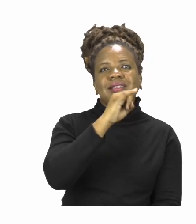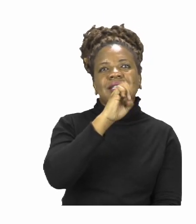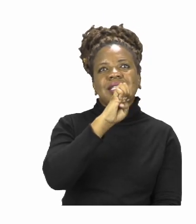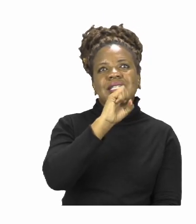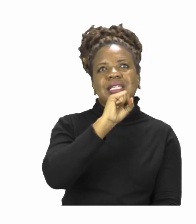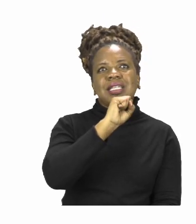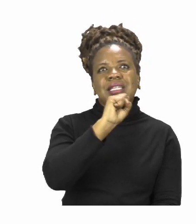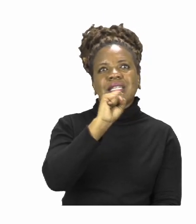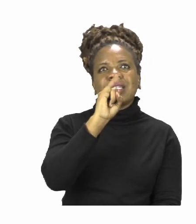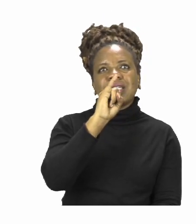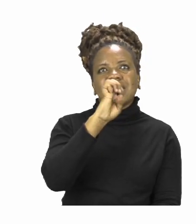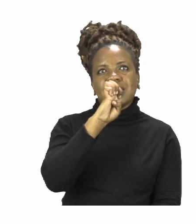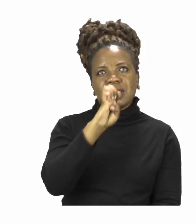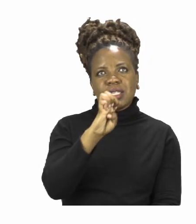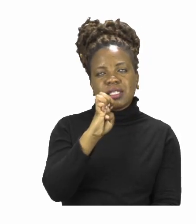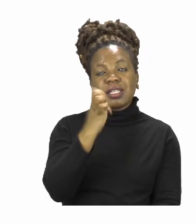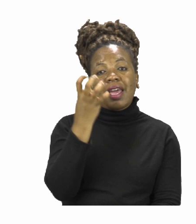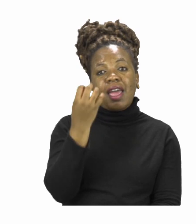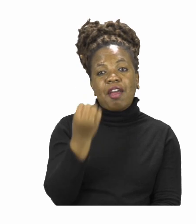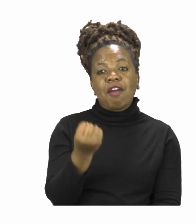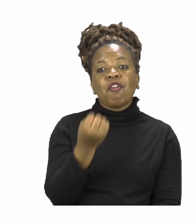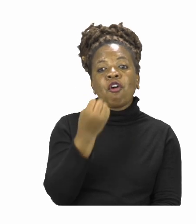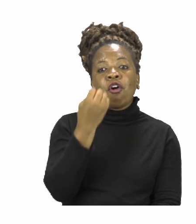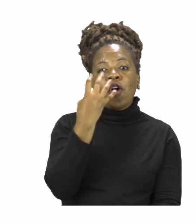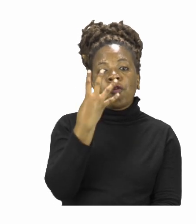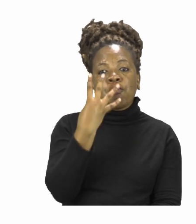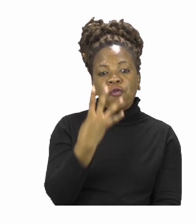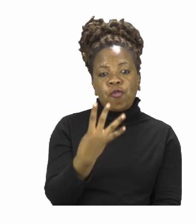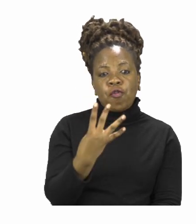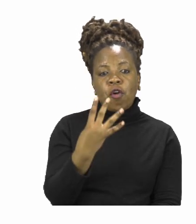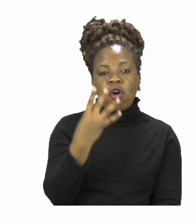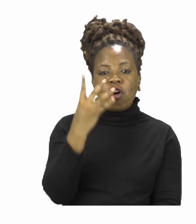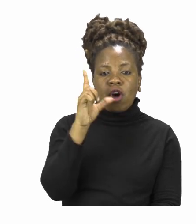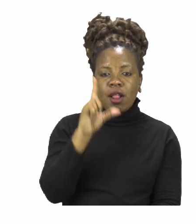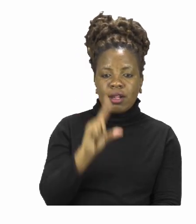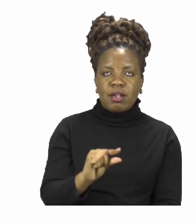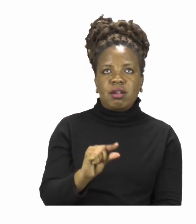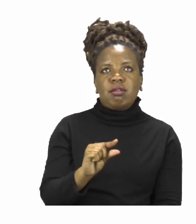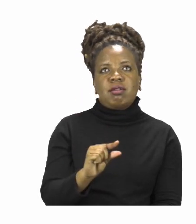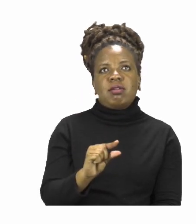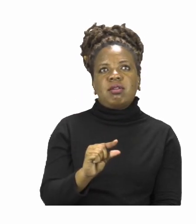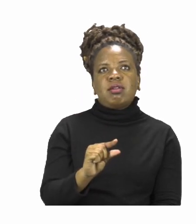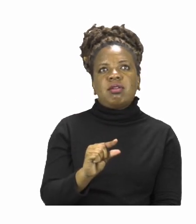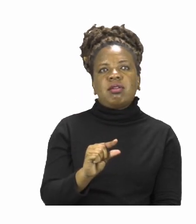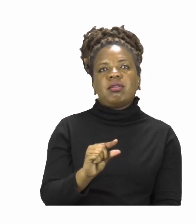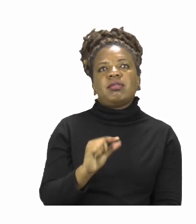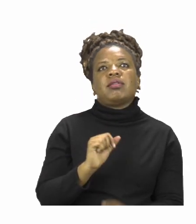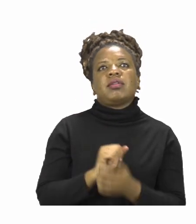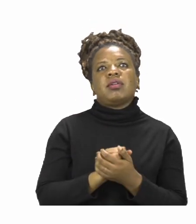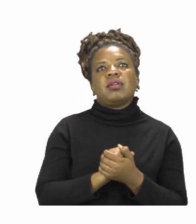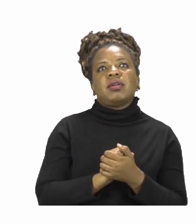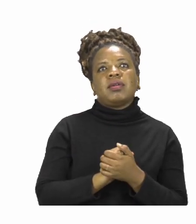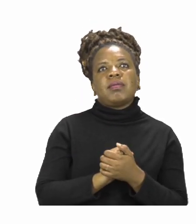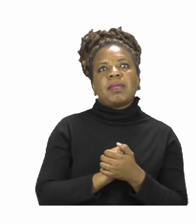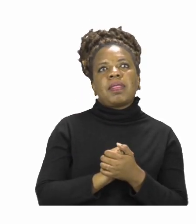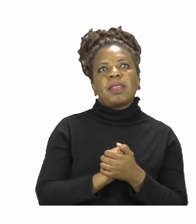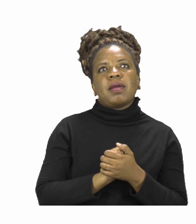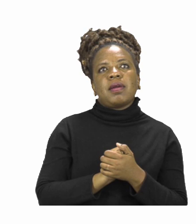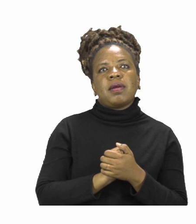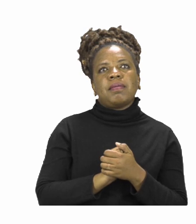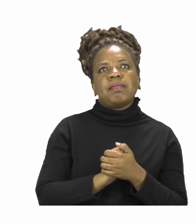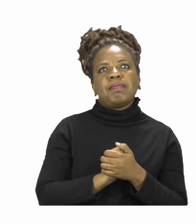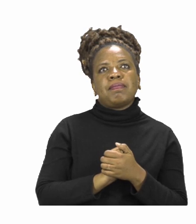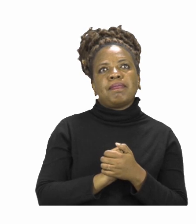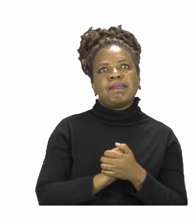does Jessie have? Now, remember, after reading it twice, we need to pick out our numbers. In